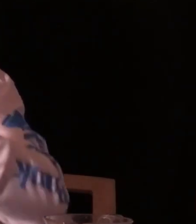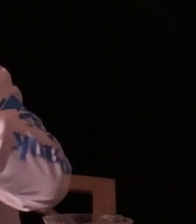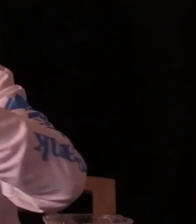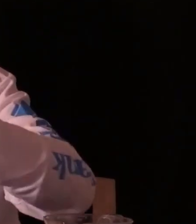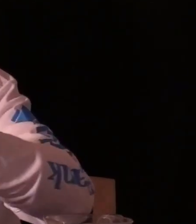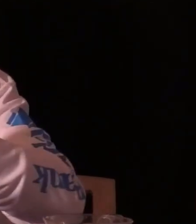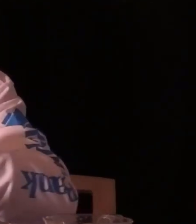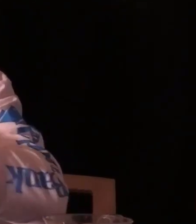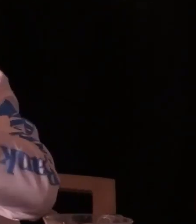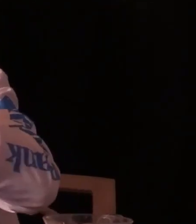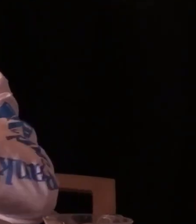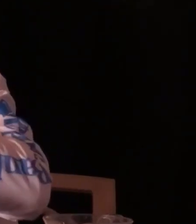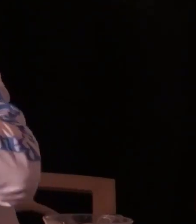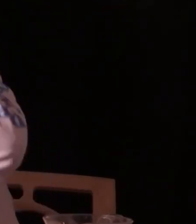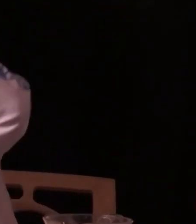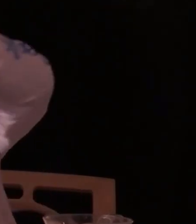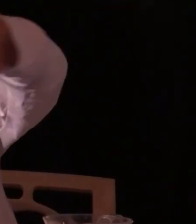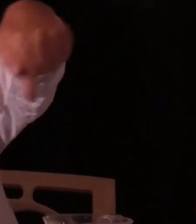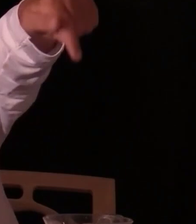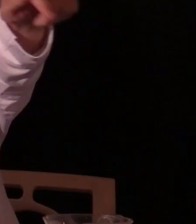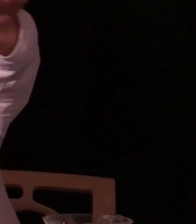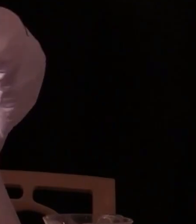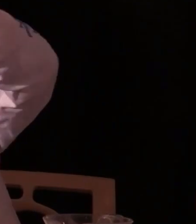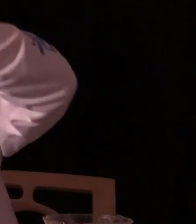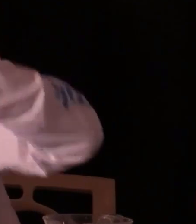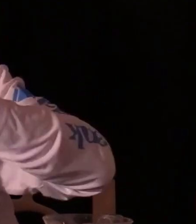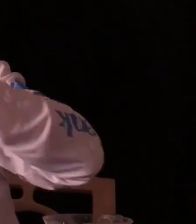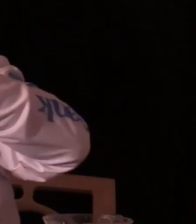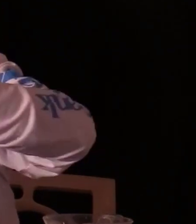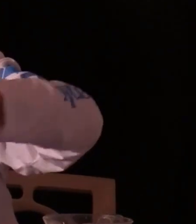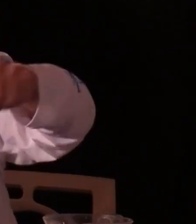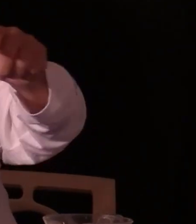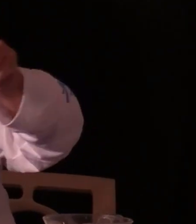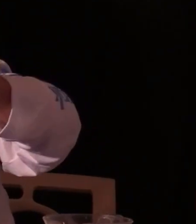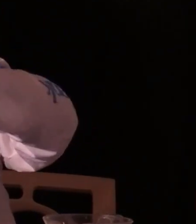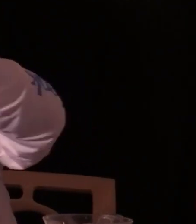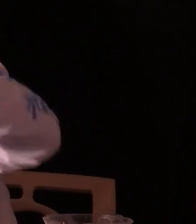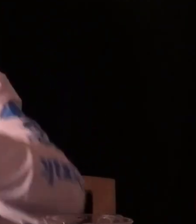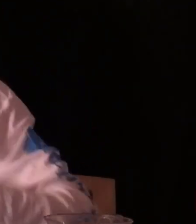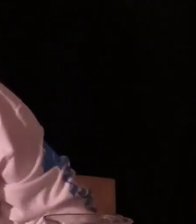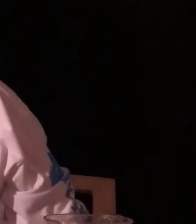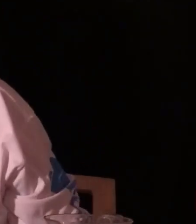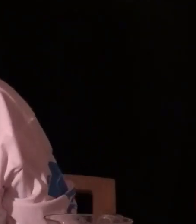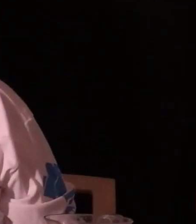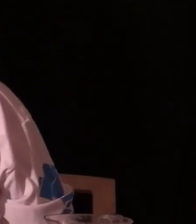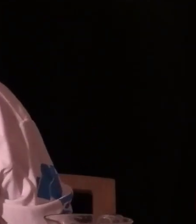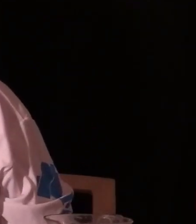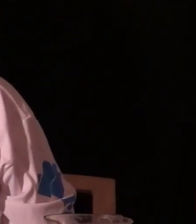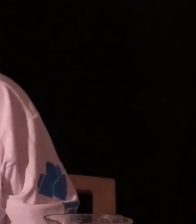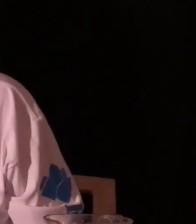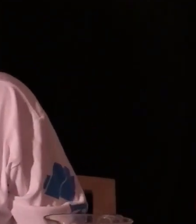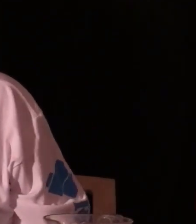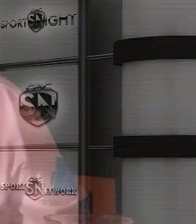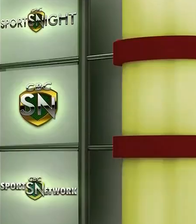We're doing all of that to develop this area as a beautiful area for this type of activity.